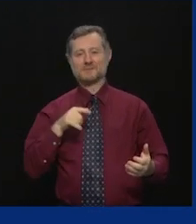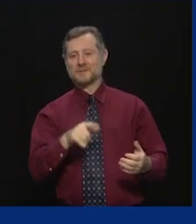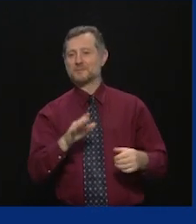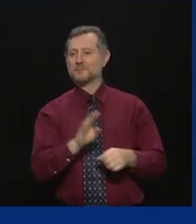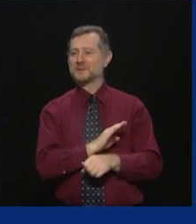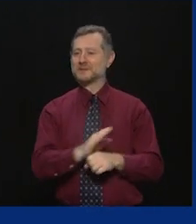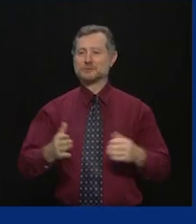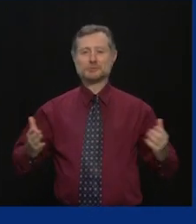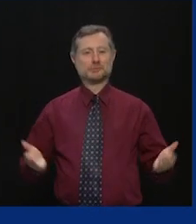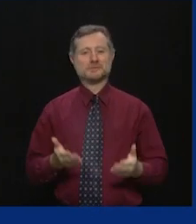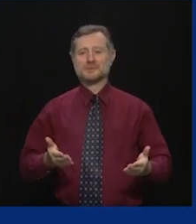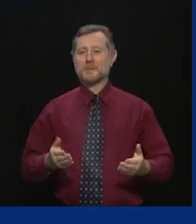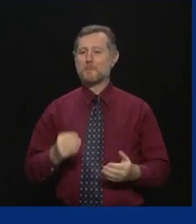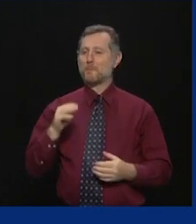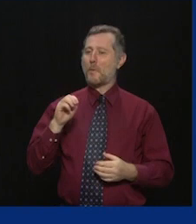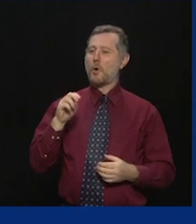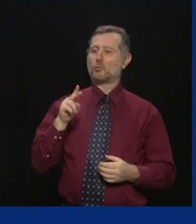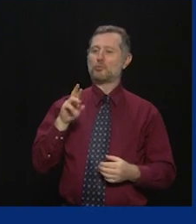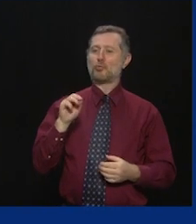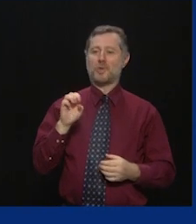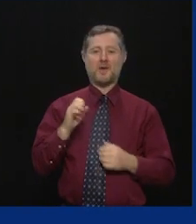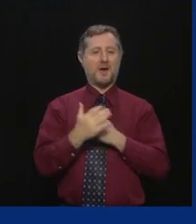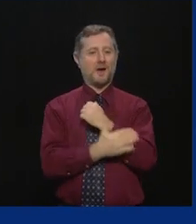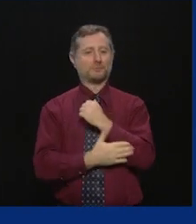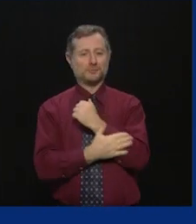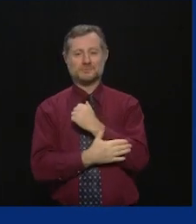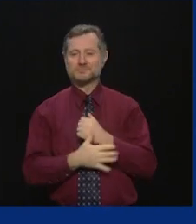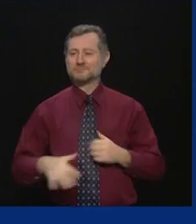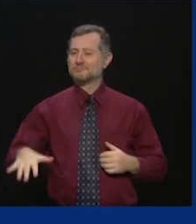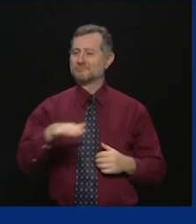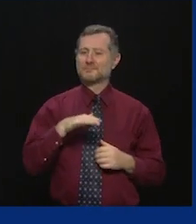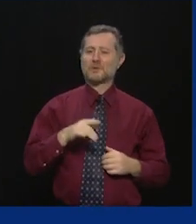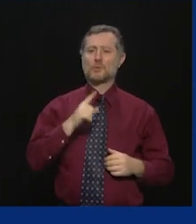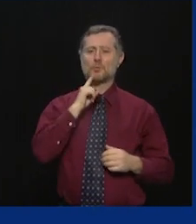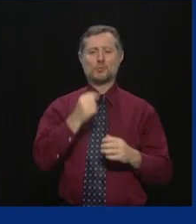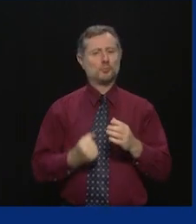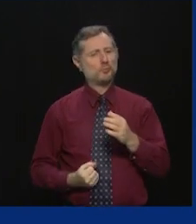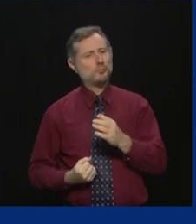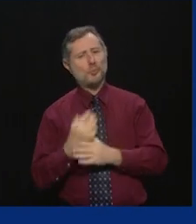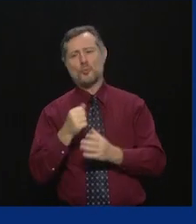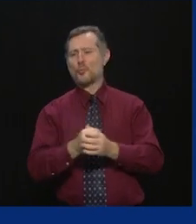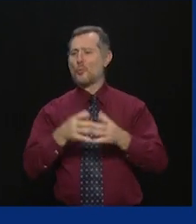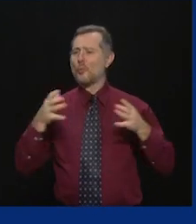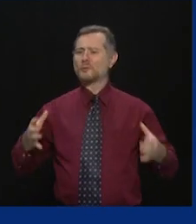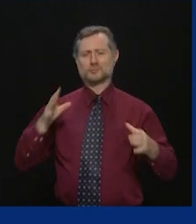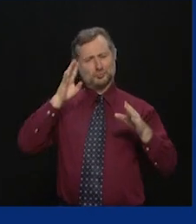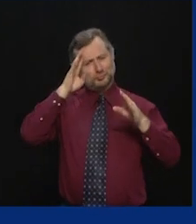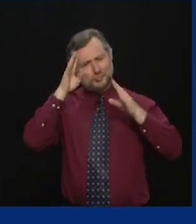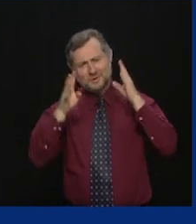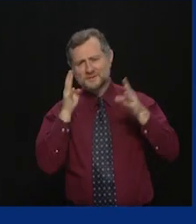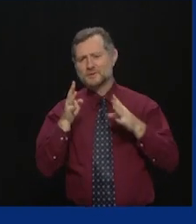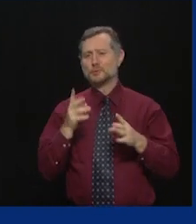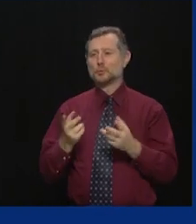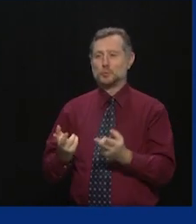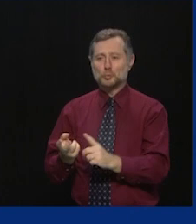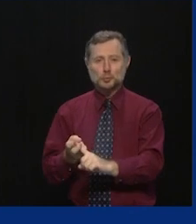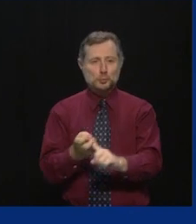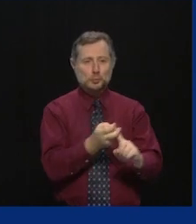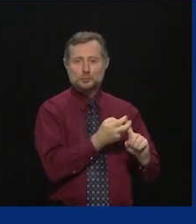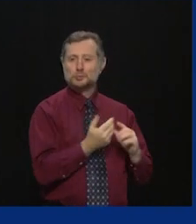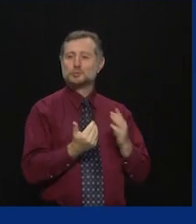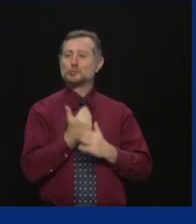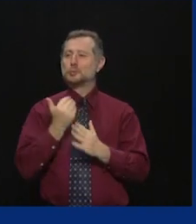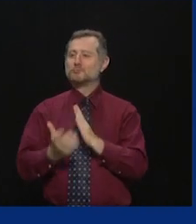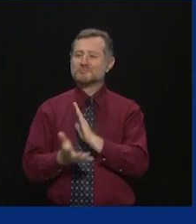we offer to innovate, grow, and recruit new talent. This investment reinforces our position as a